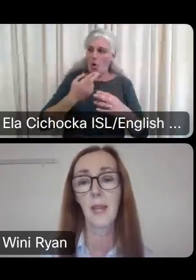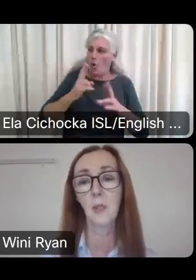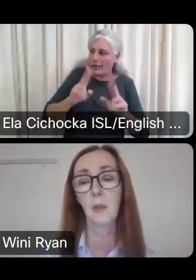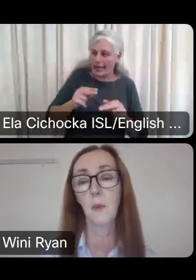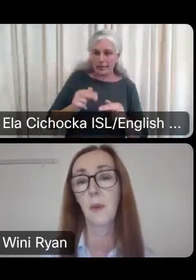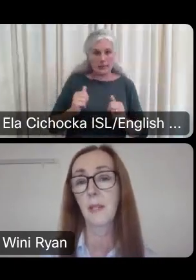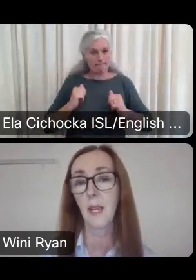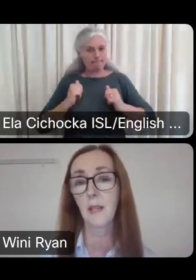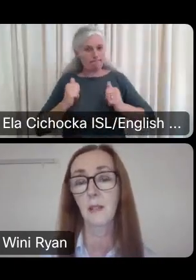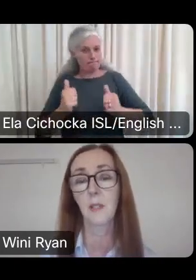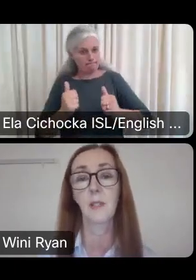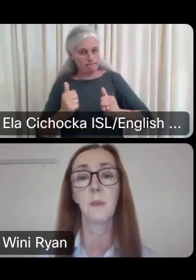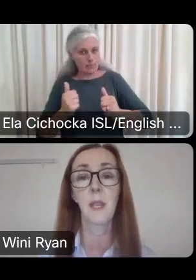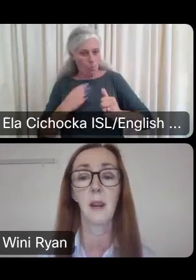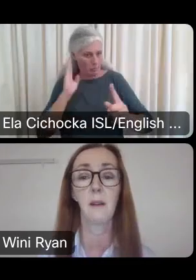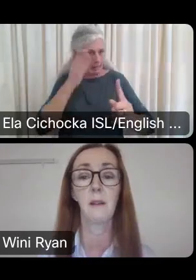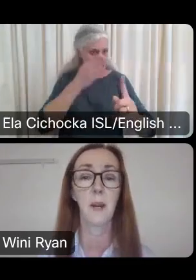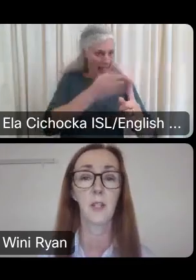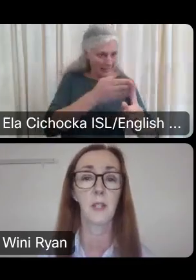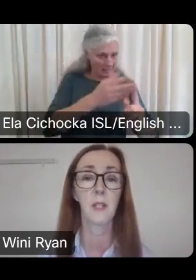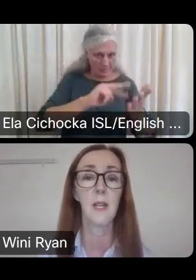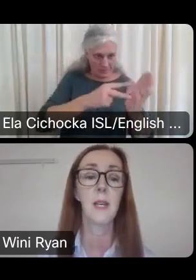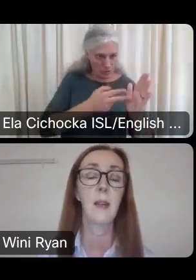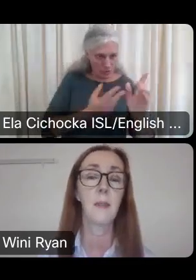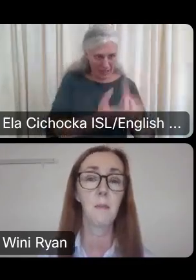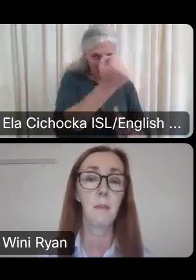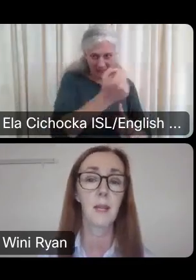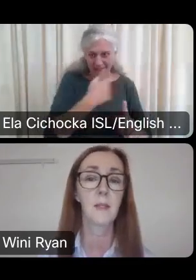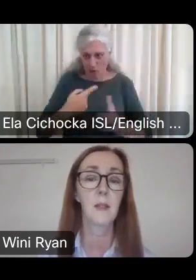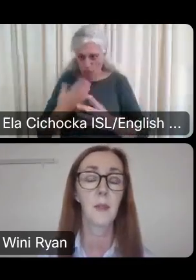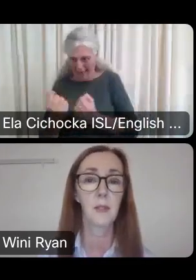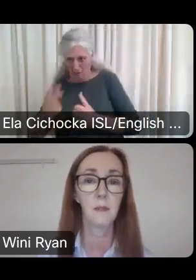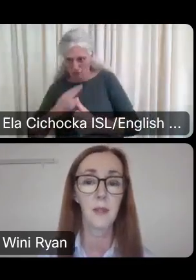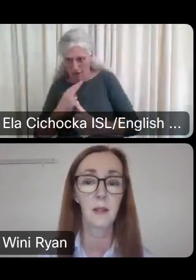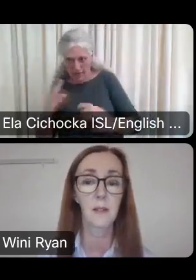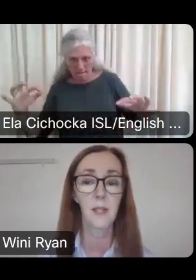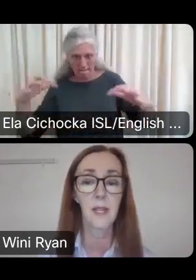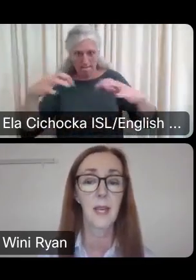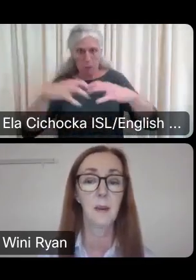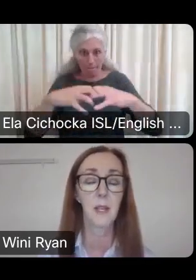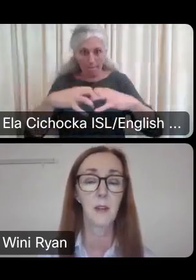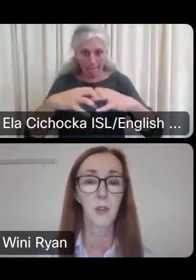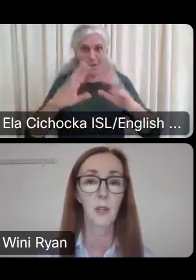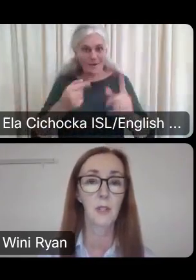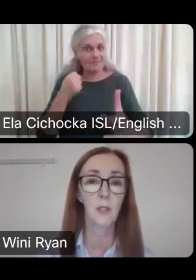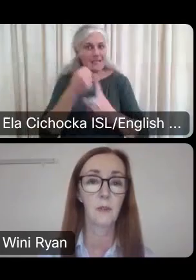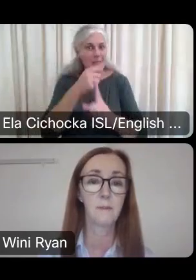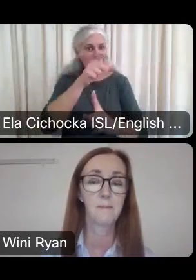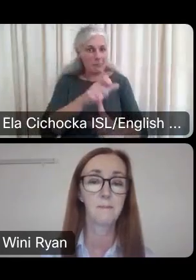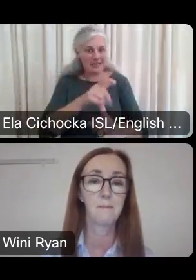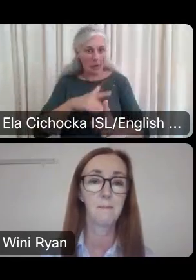the gap between what we intend, which is to be caring and compassionate, and the impact that the person feels that you're talking